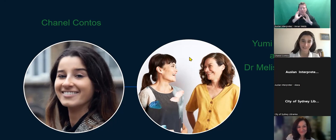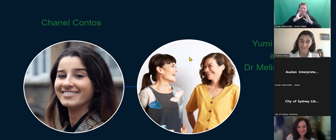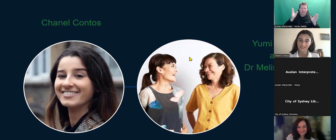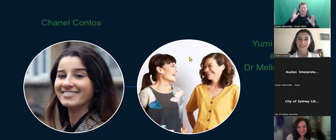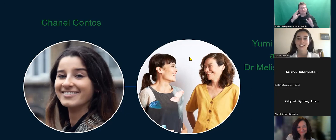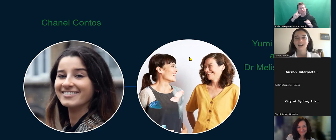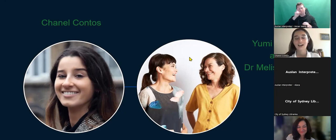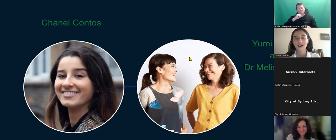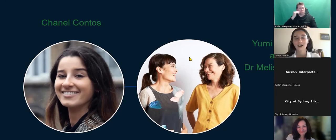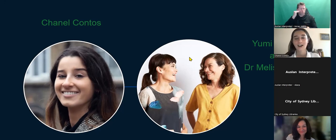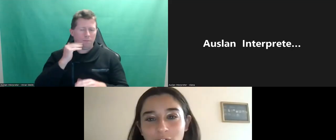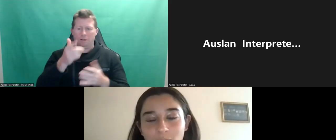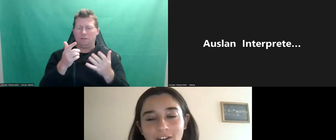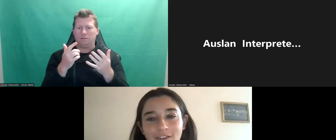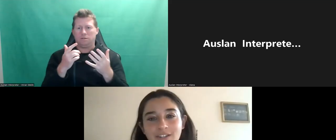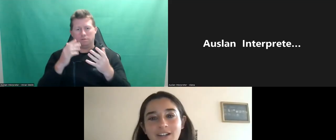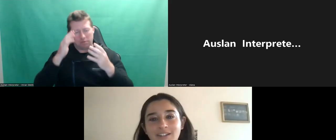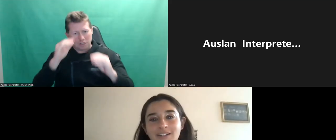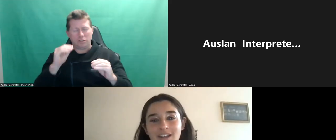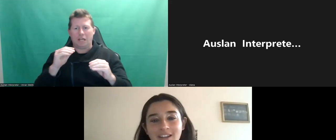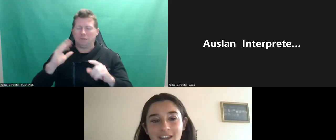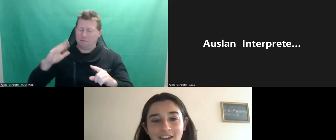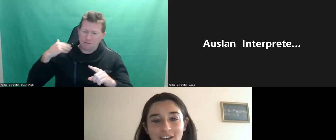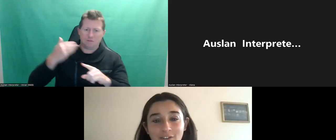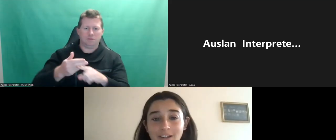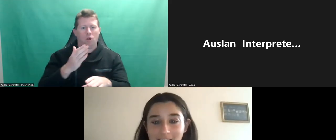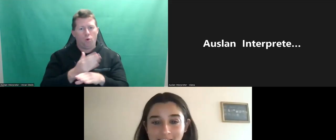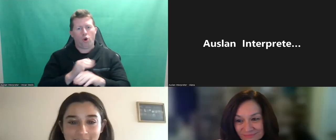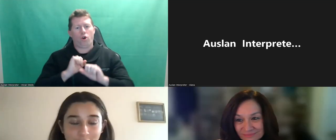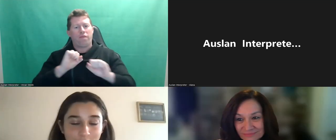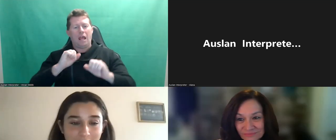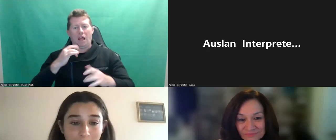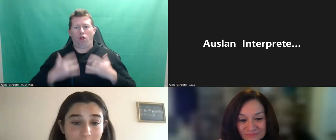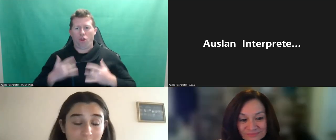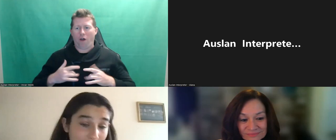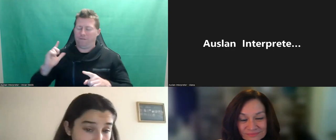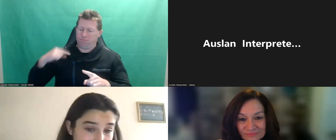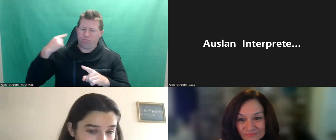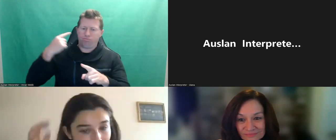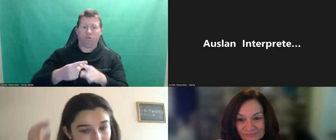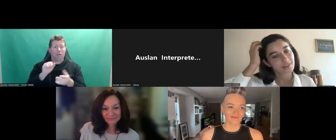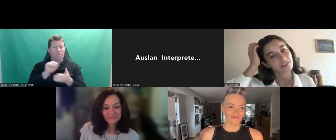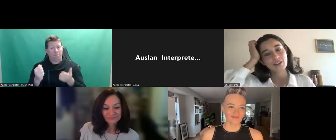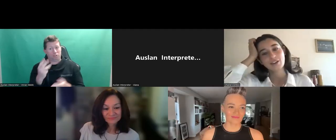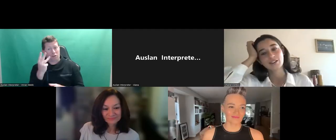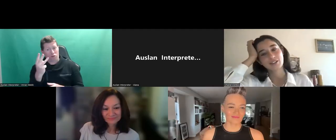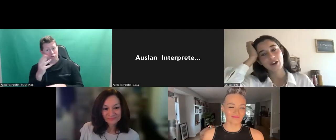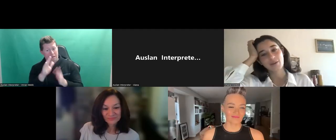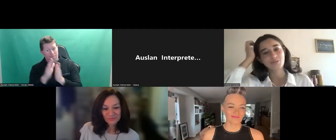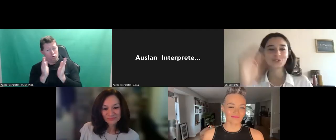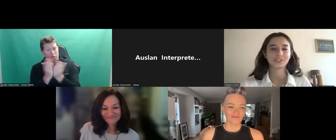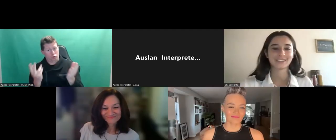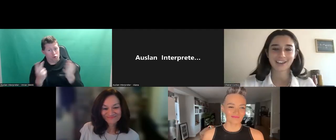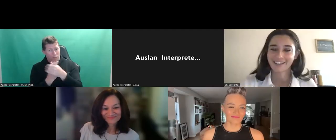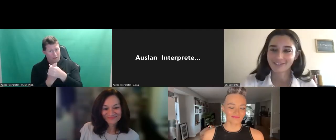thousands over all the work they've done in their careers, including publishing three books together. So